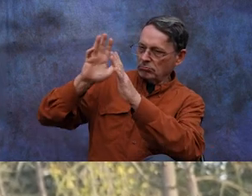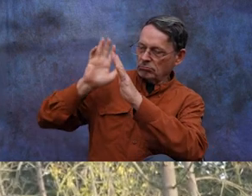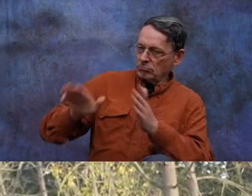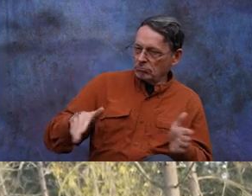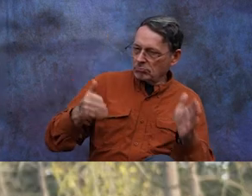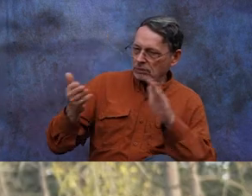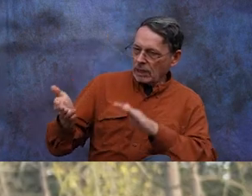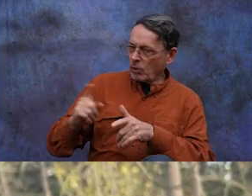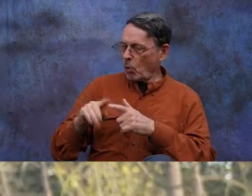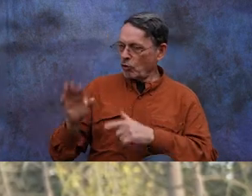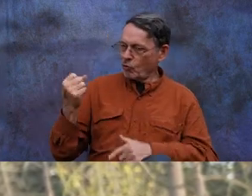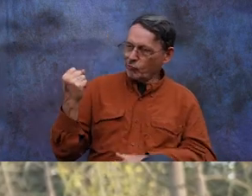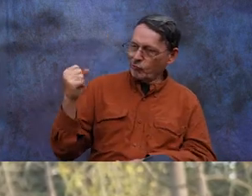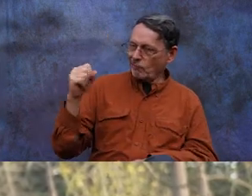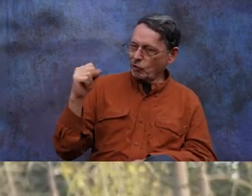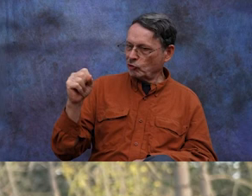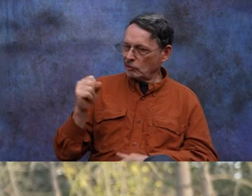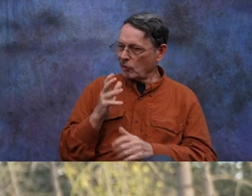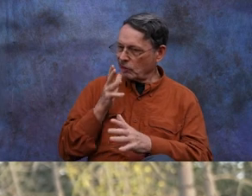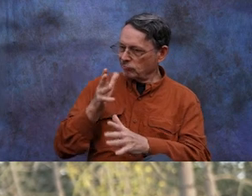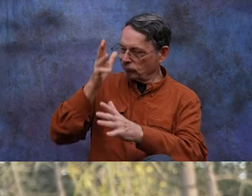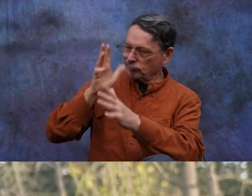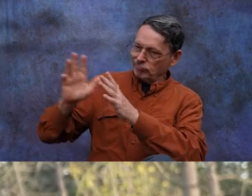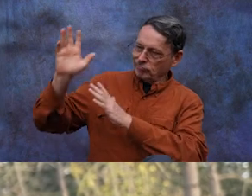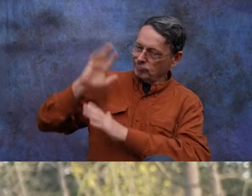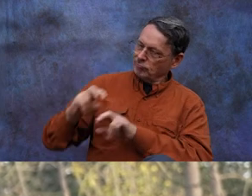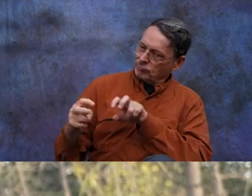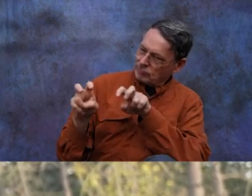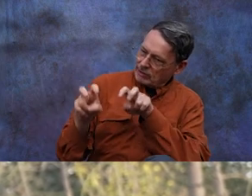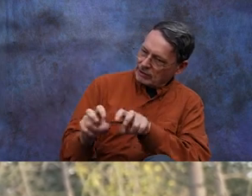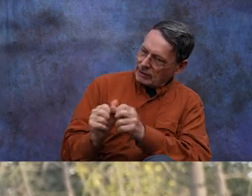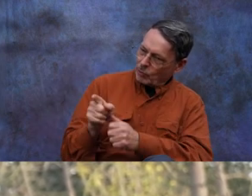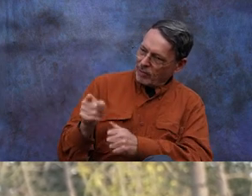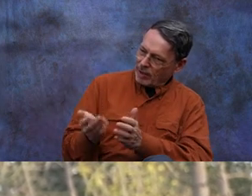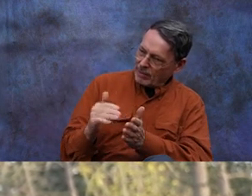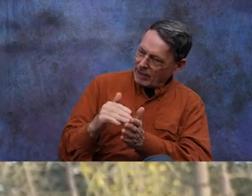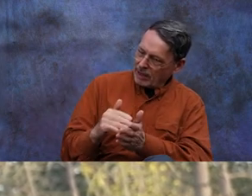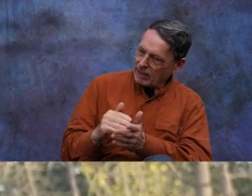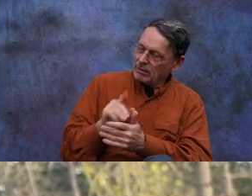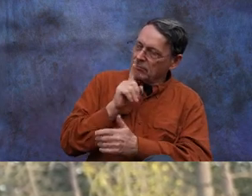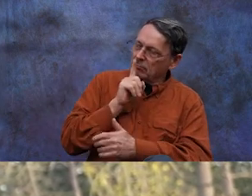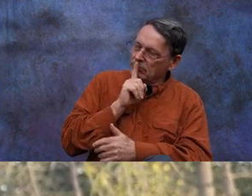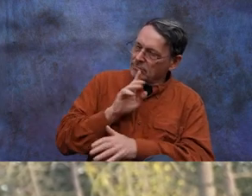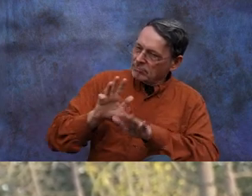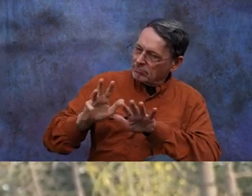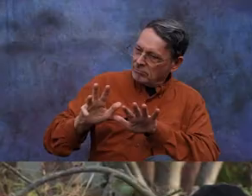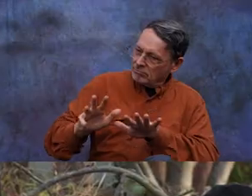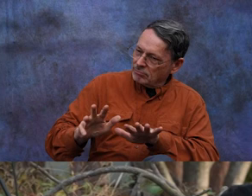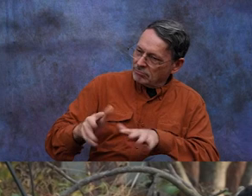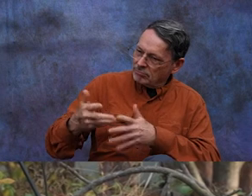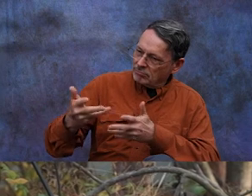your revolutionary ones, sit with them again, sit with them still.